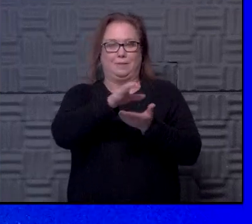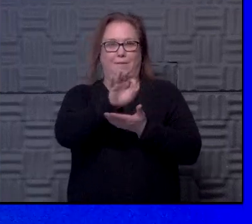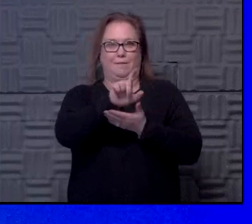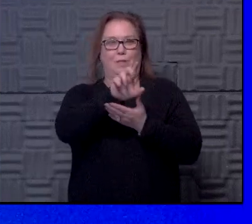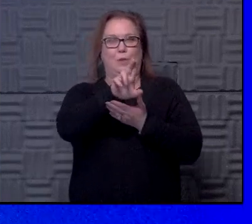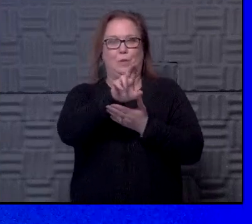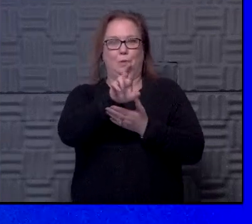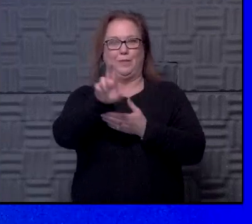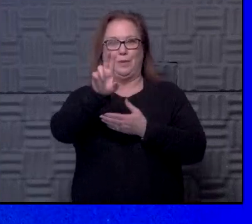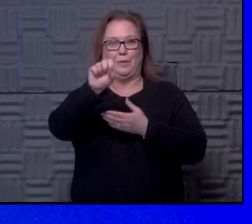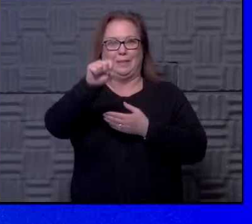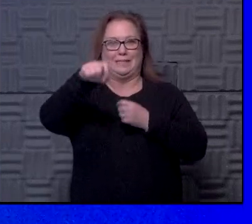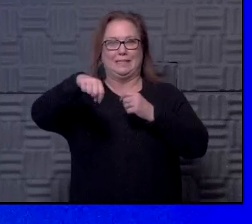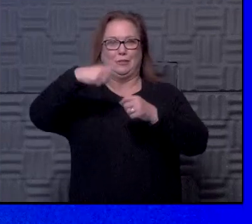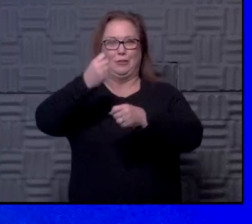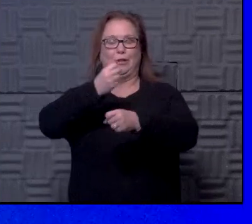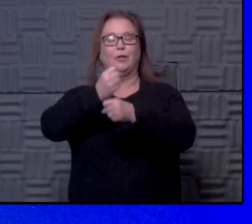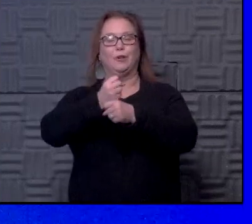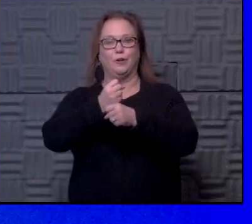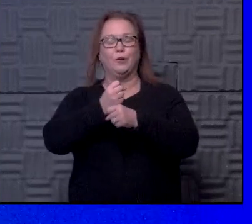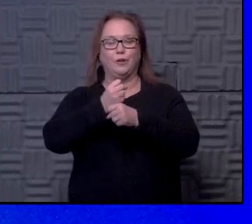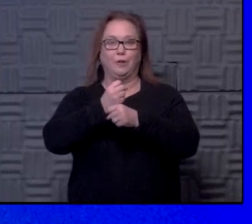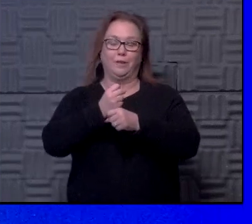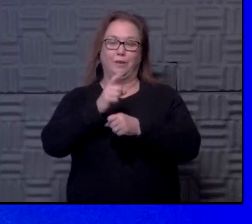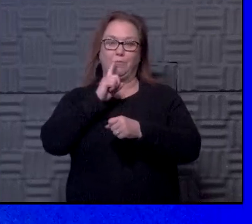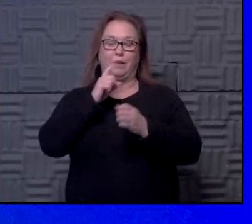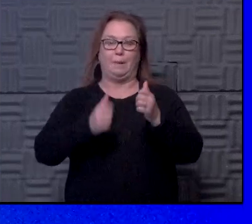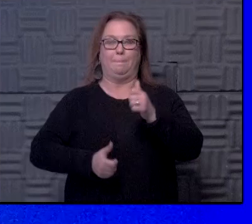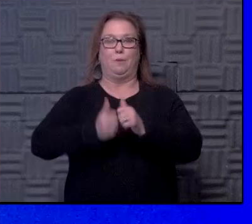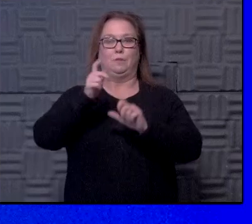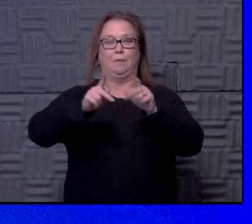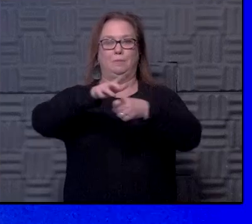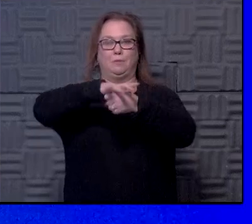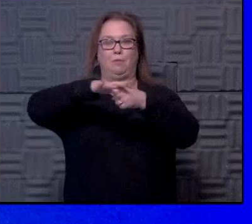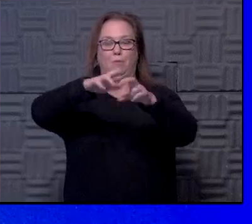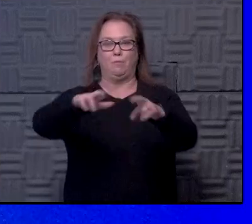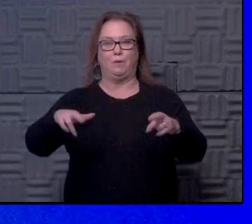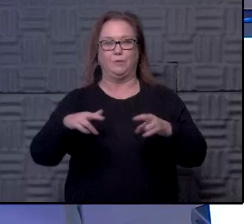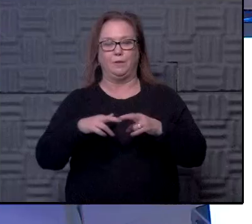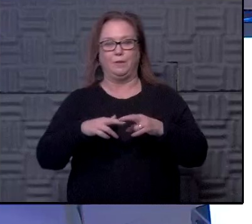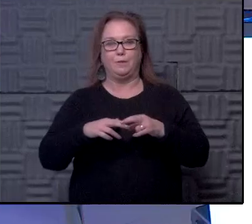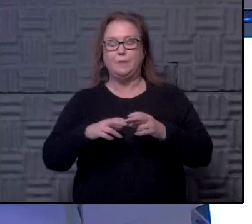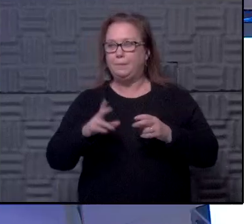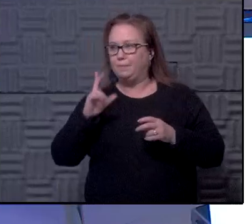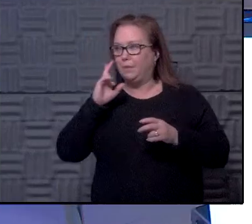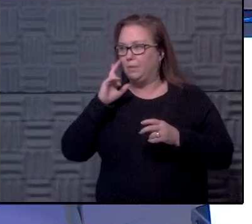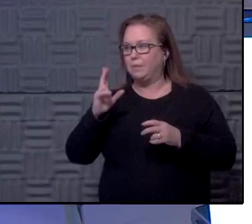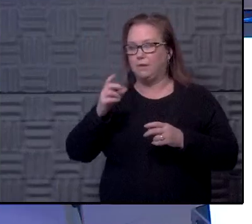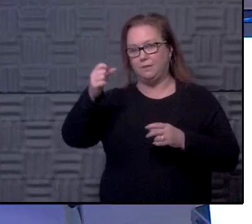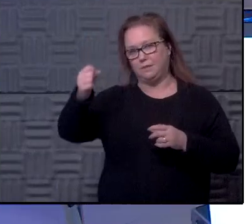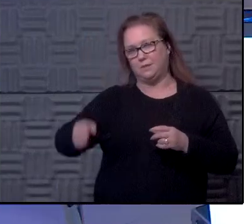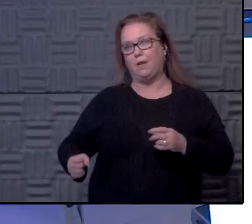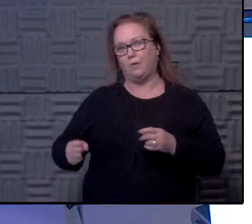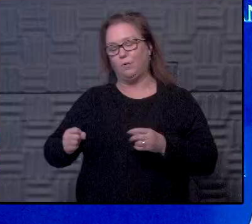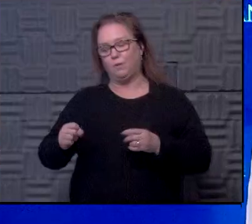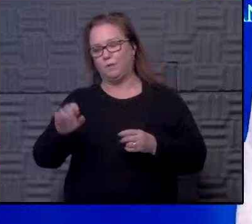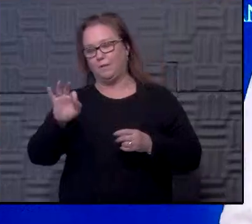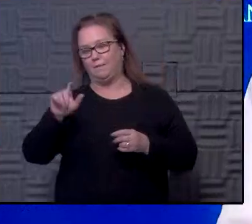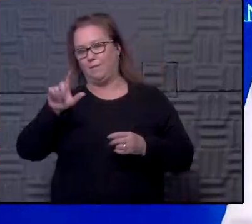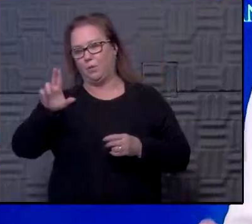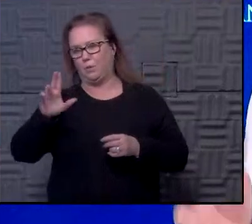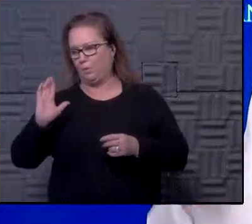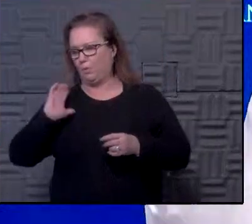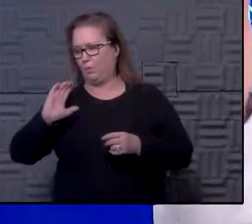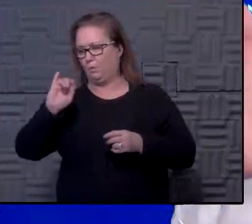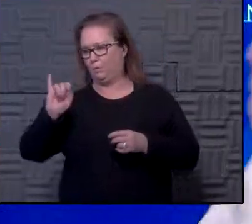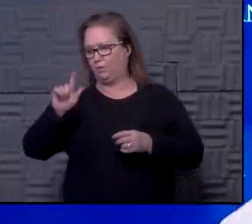flu in the United States in general, and probably in most people's local region as well. And that's what we saw down in the southern hemisphere, because their flu season was